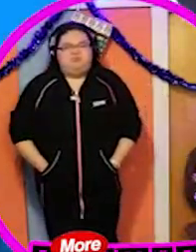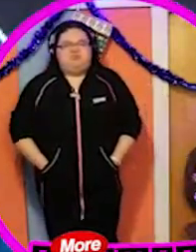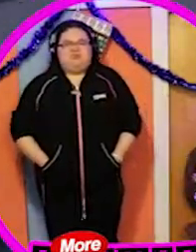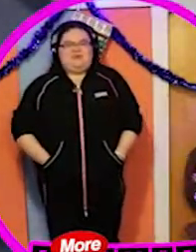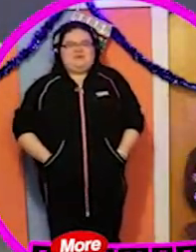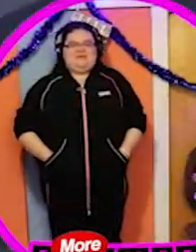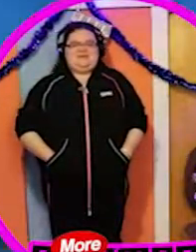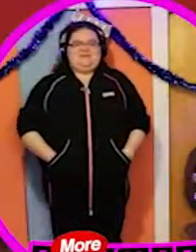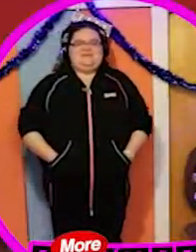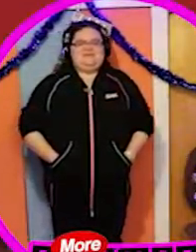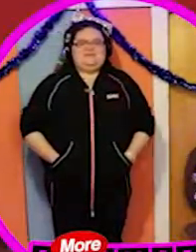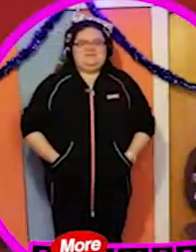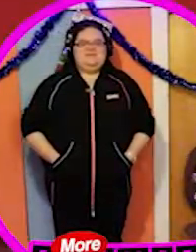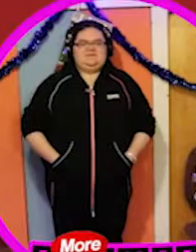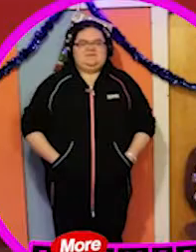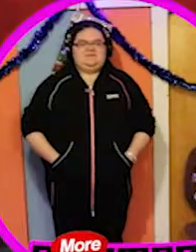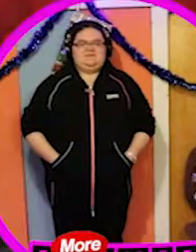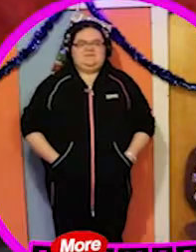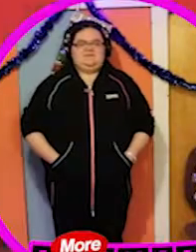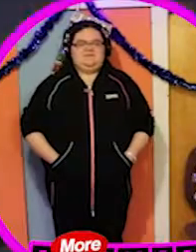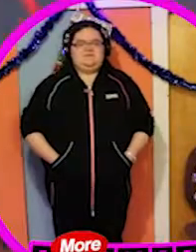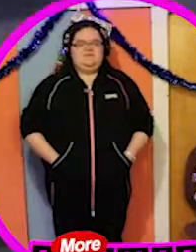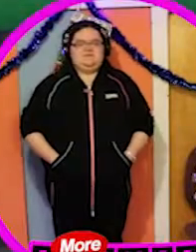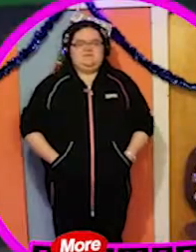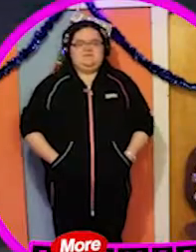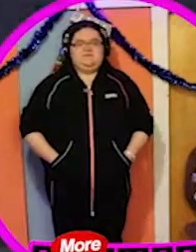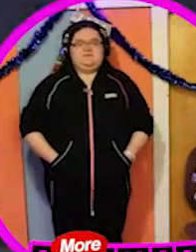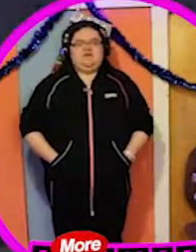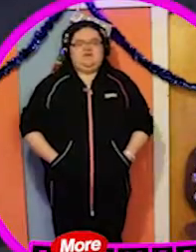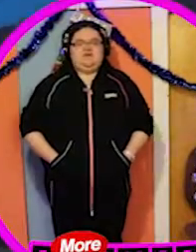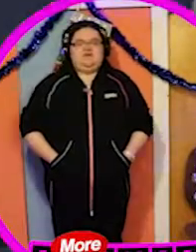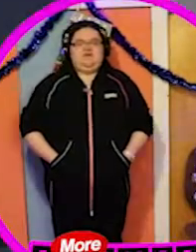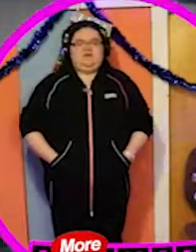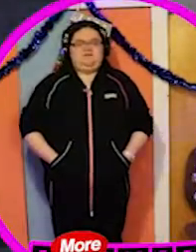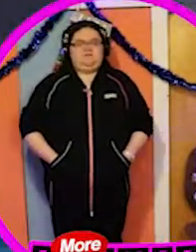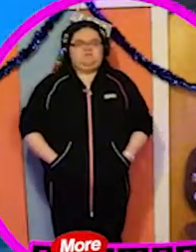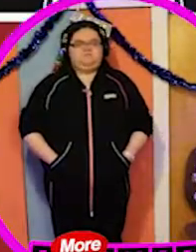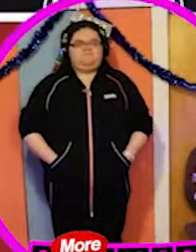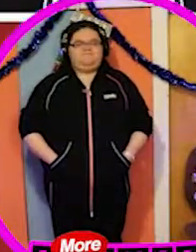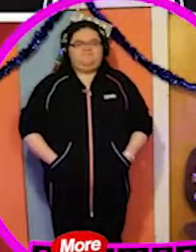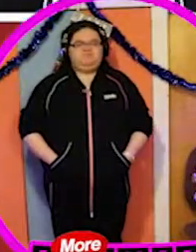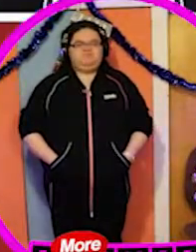Nice, man. Double back. Go back, Josh. Double back.